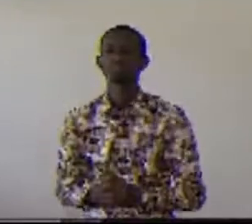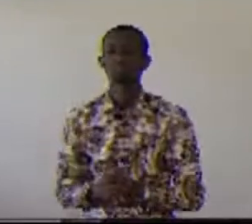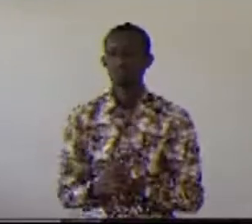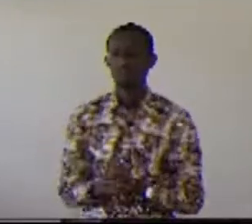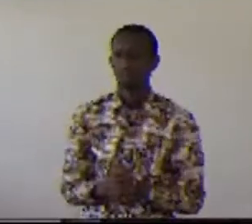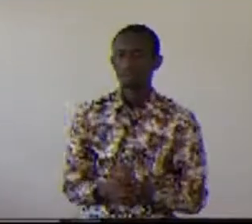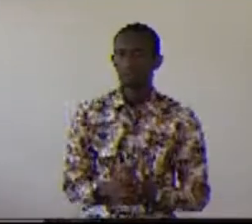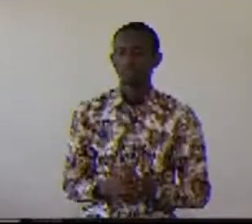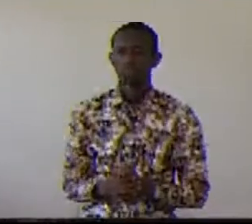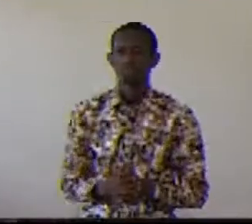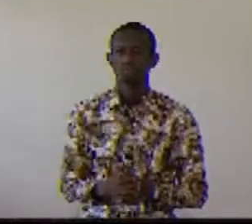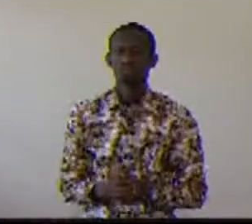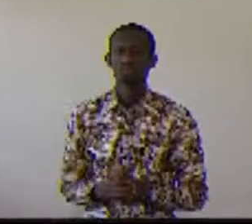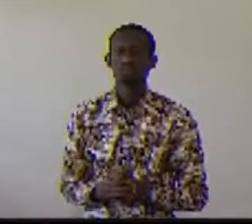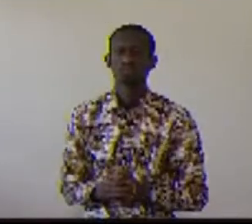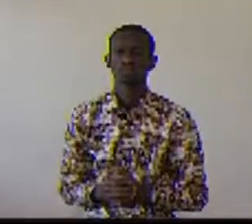strong